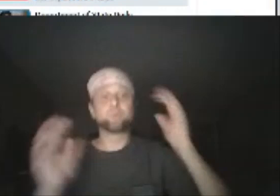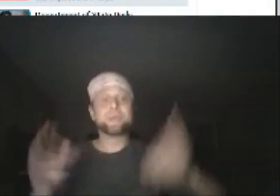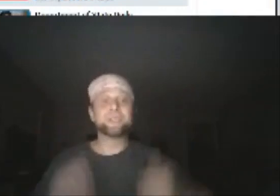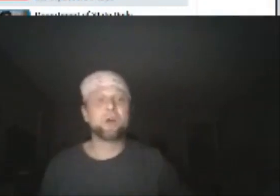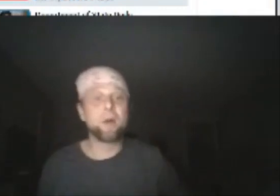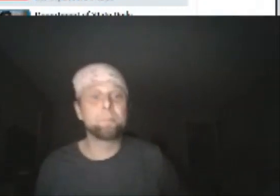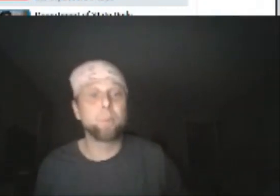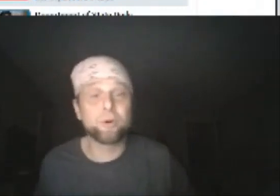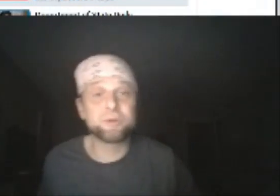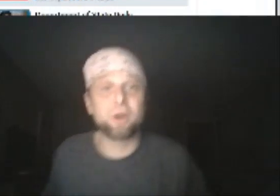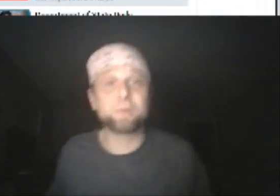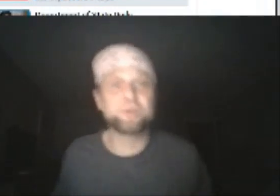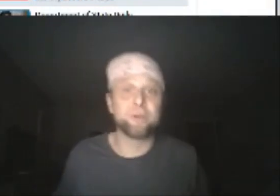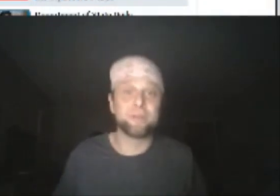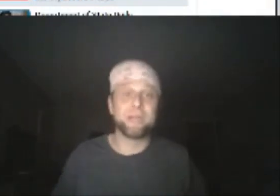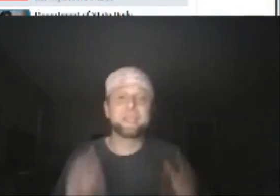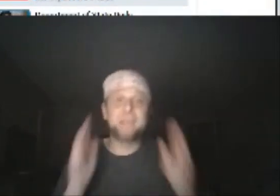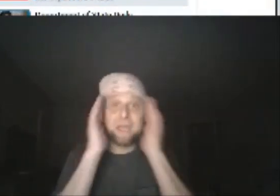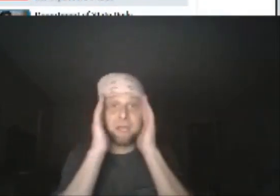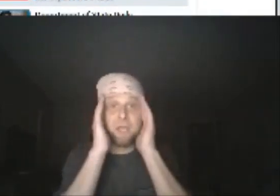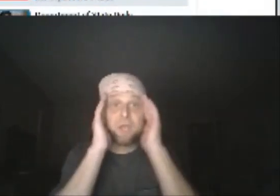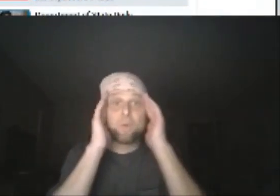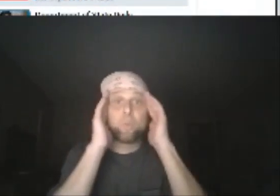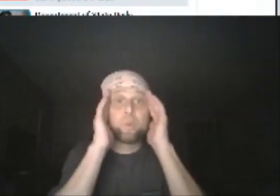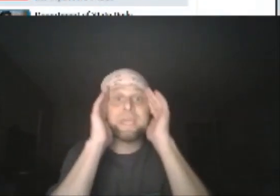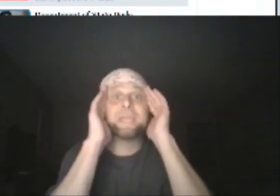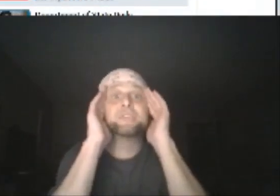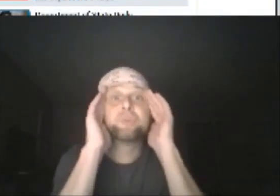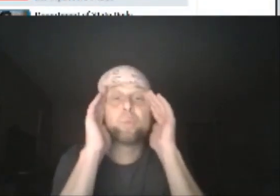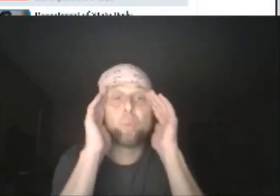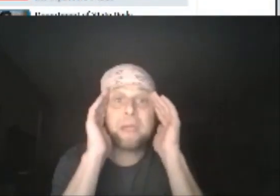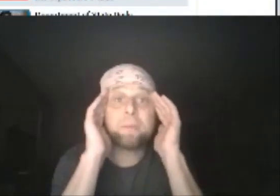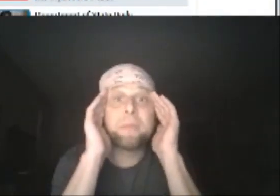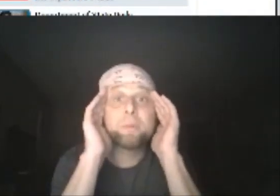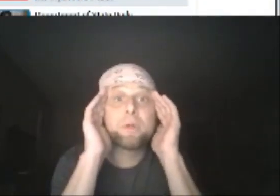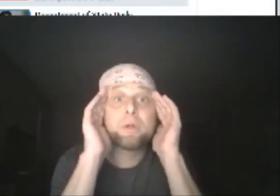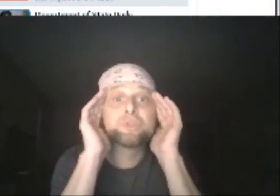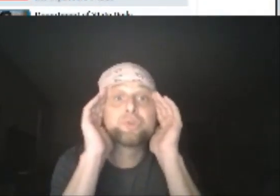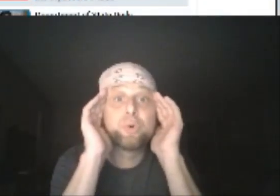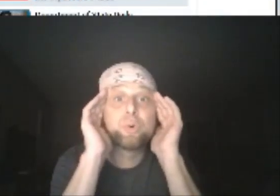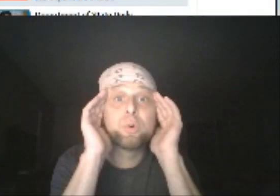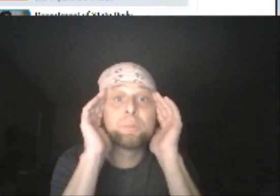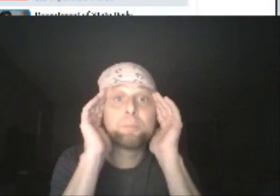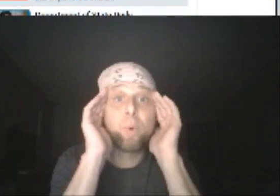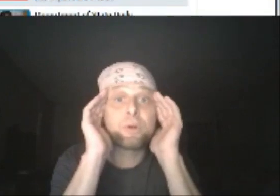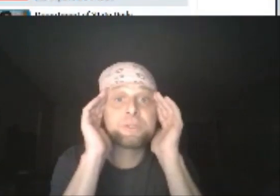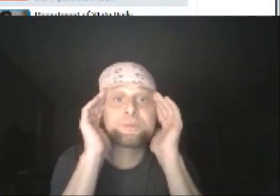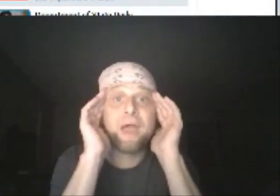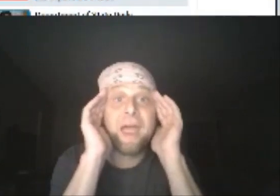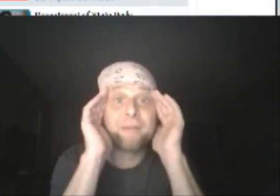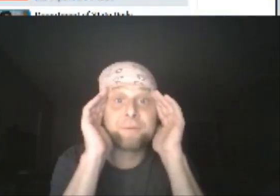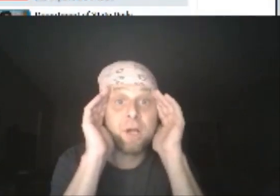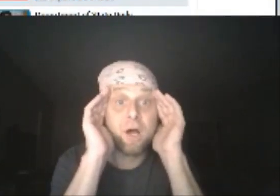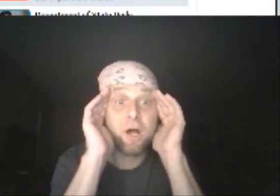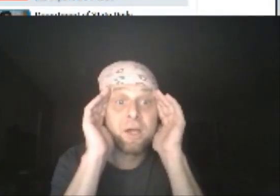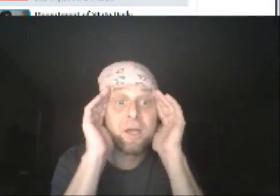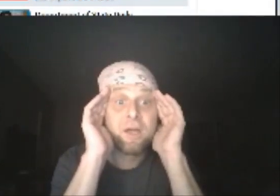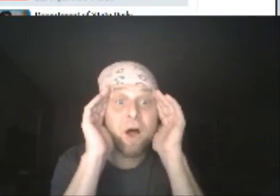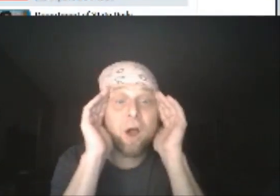To redraw borders arbitrarily. Again, we white people drew borders for